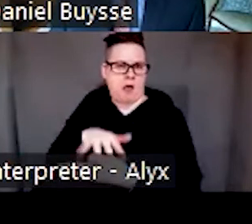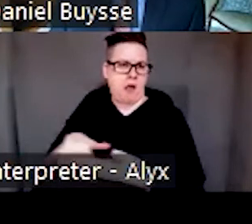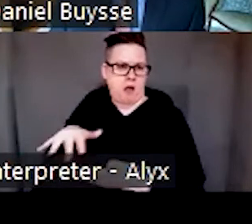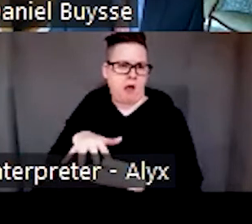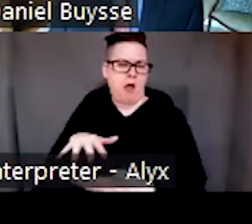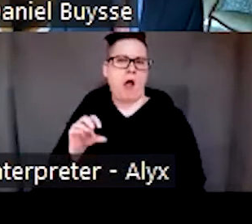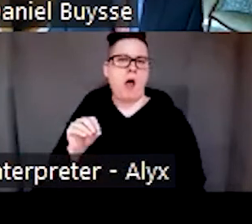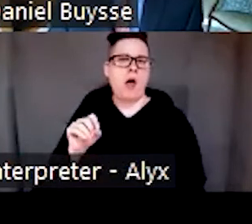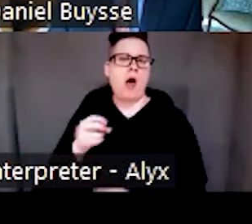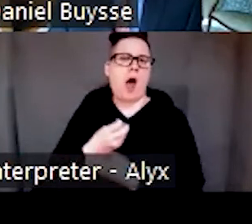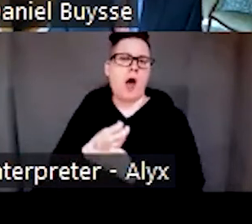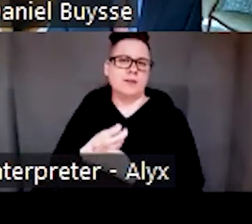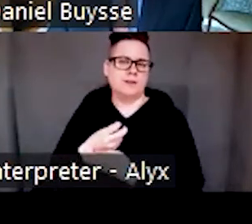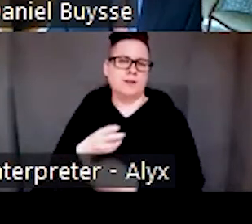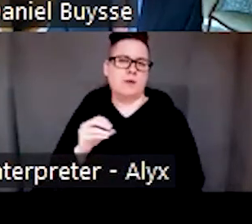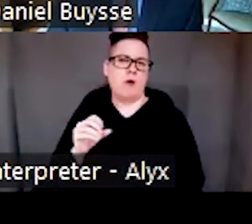fractures in older women.